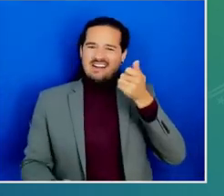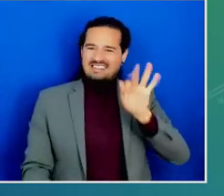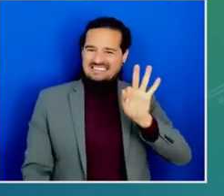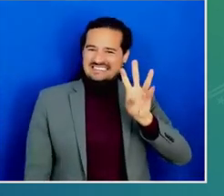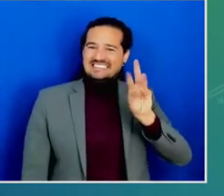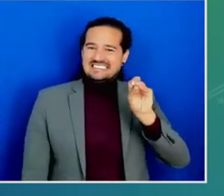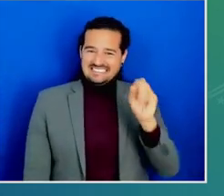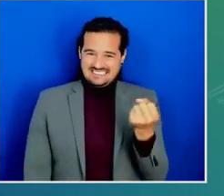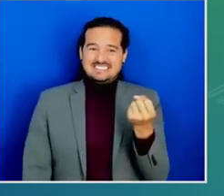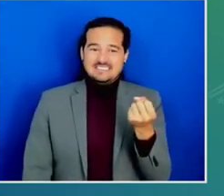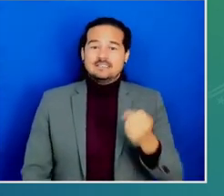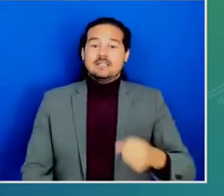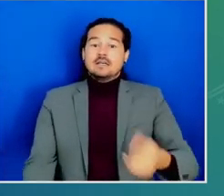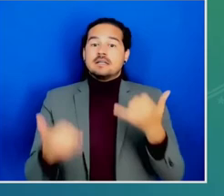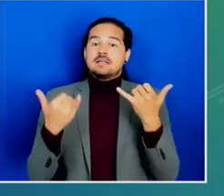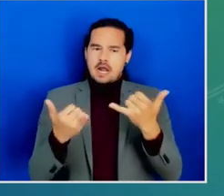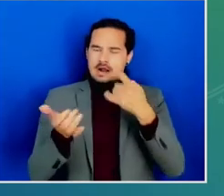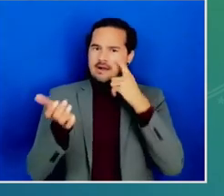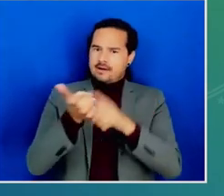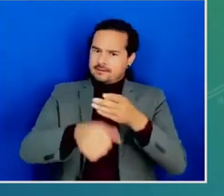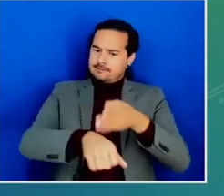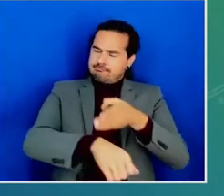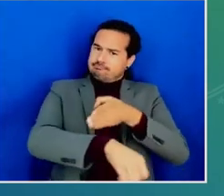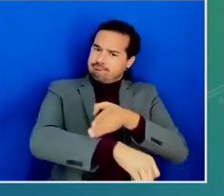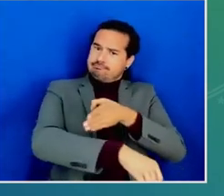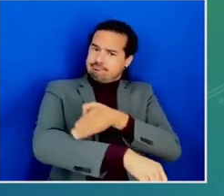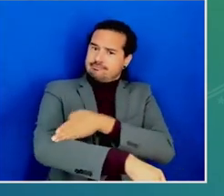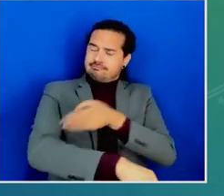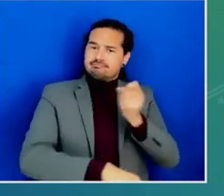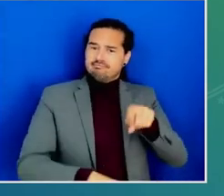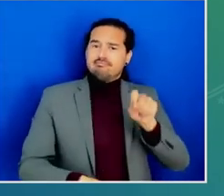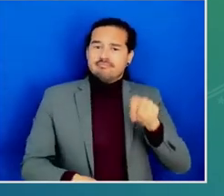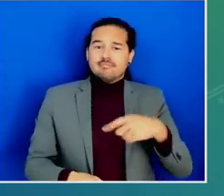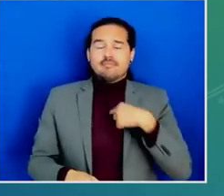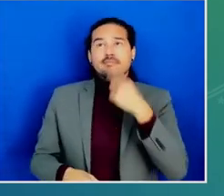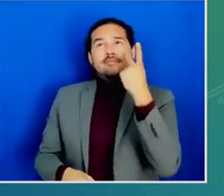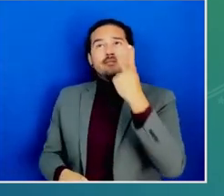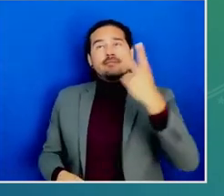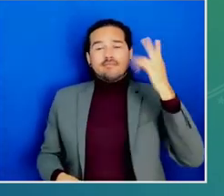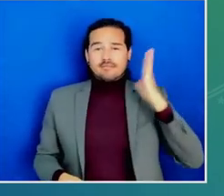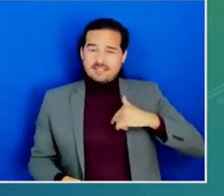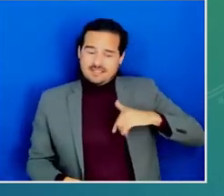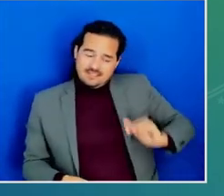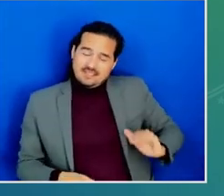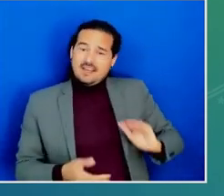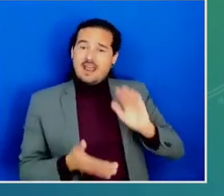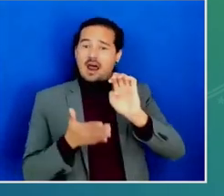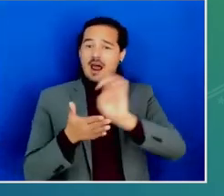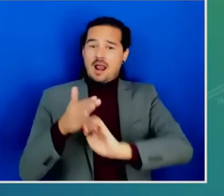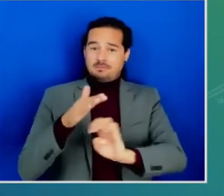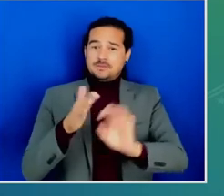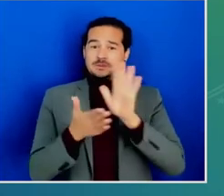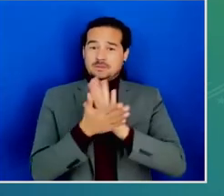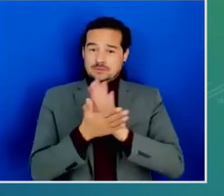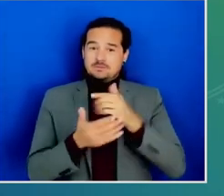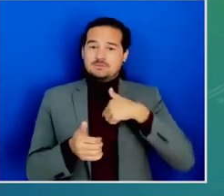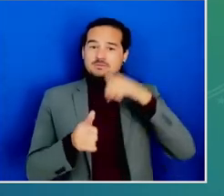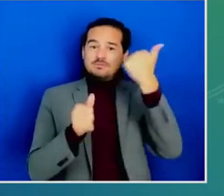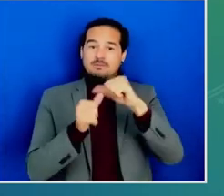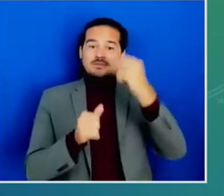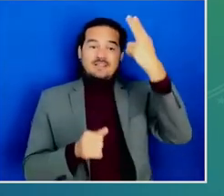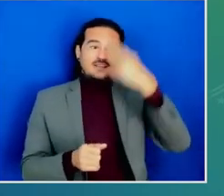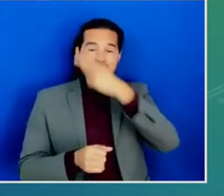But all I can think of is back when I was in grammar school and the nuns, used to jump up and say, run,